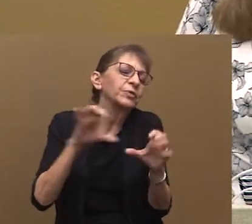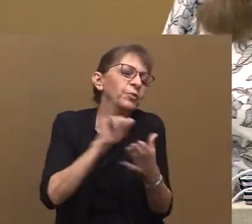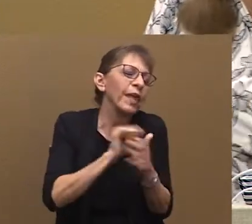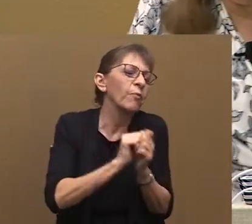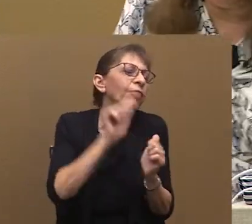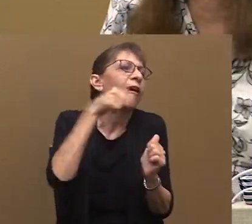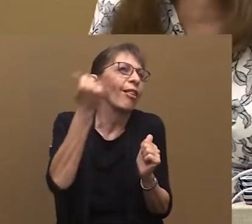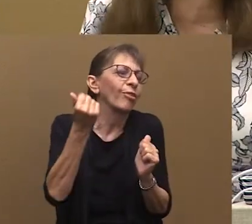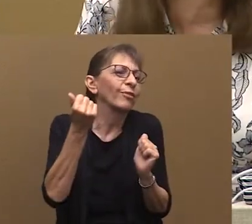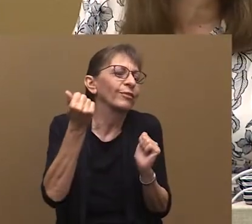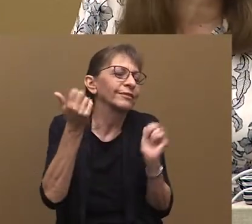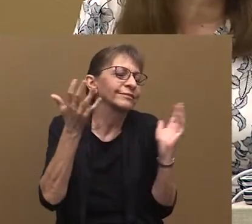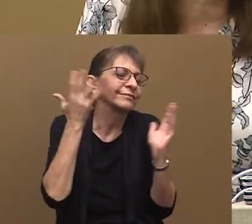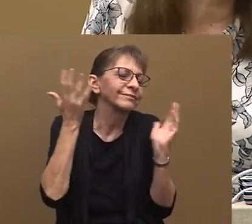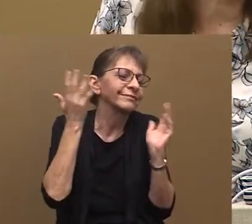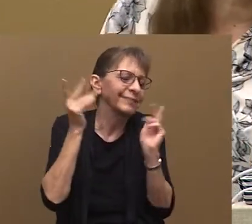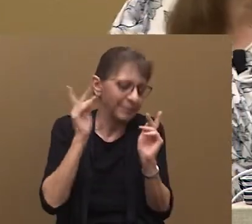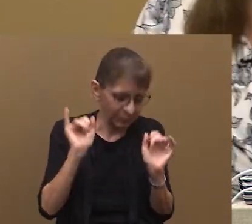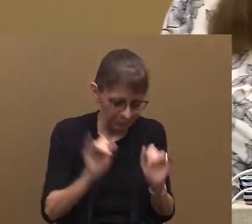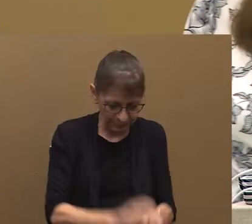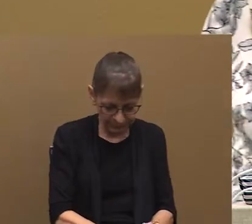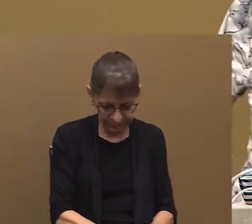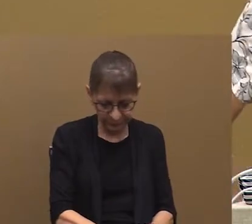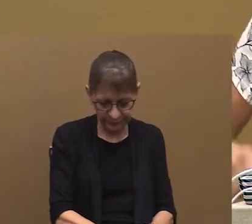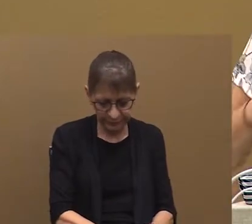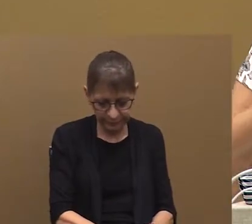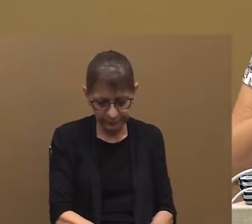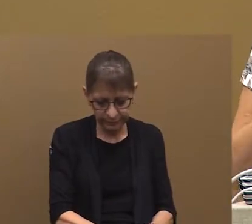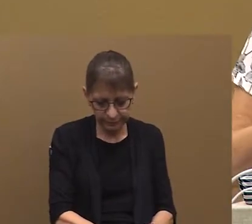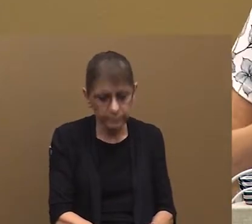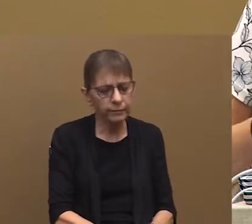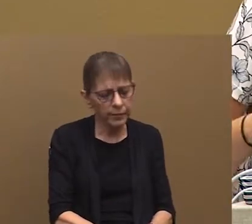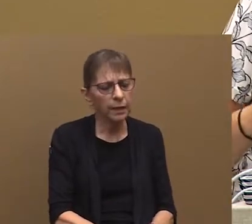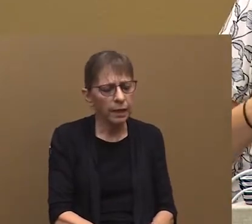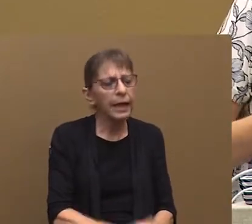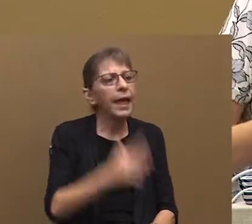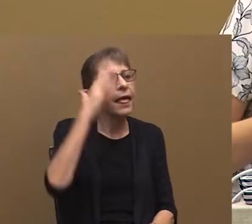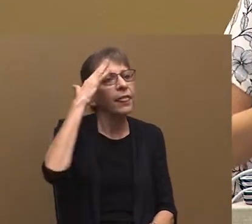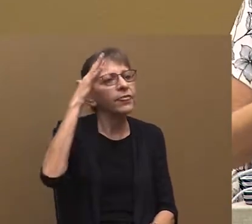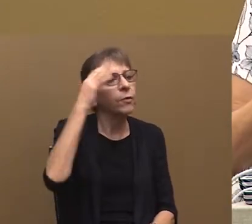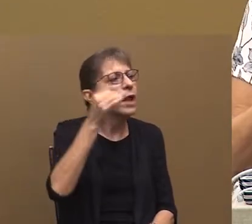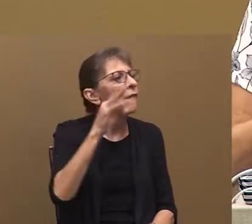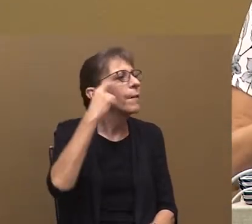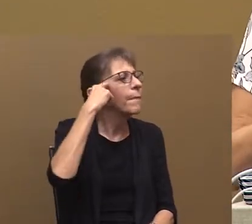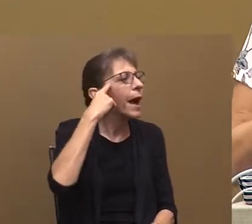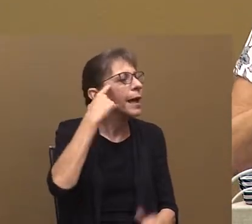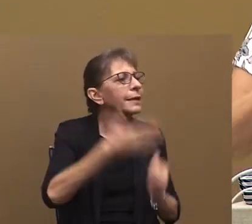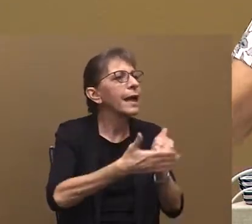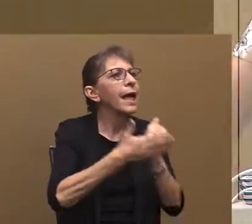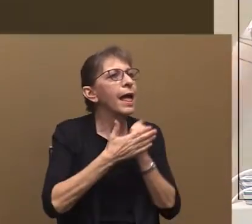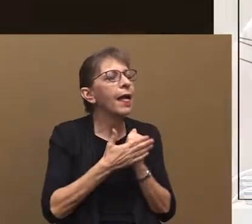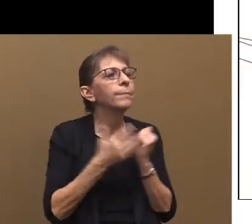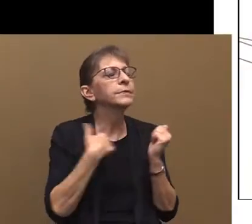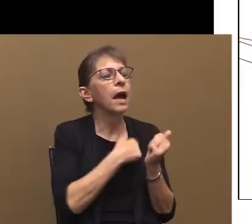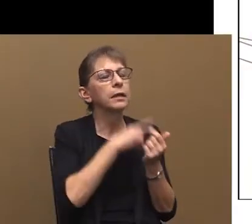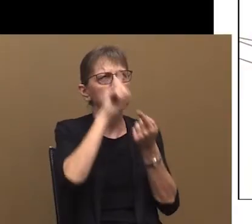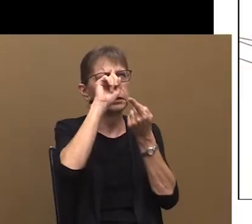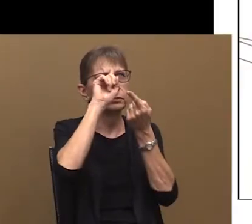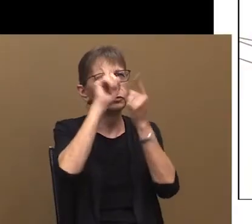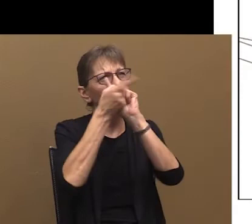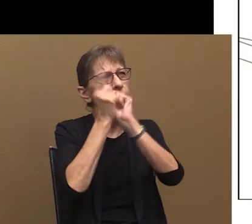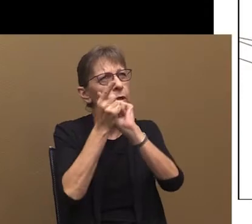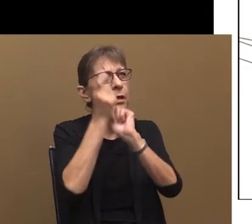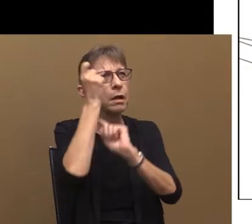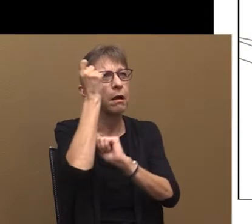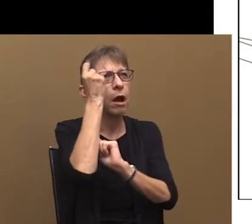that with other individuals as well. But theory of mind helps us interpret